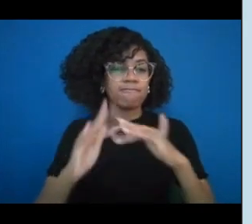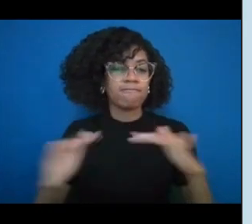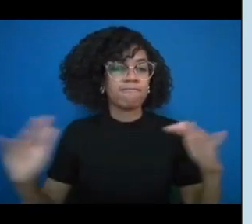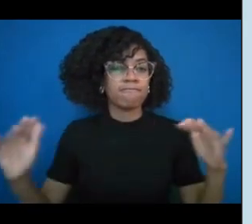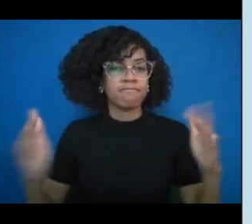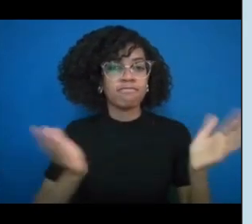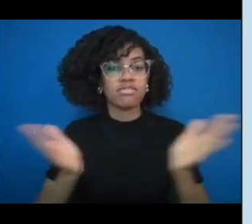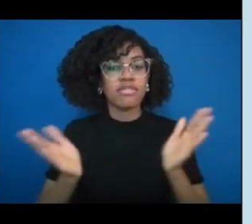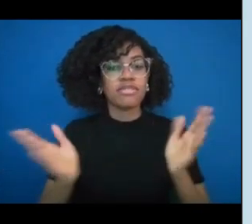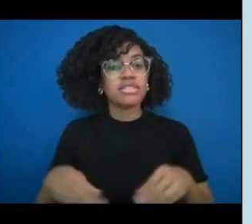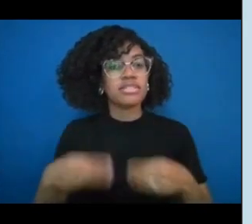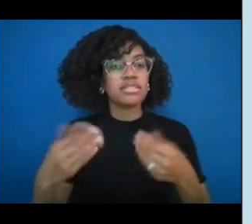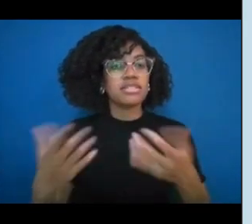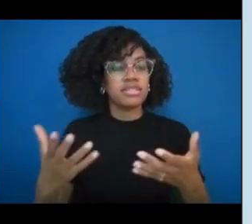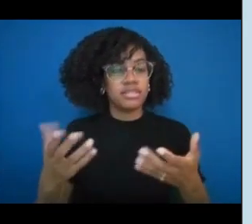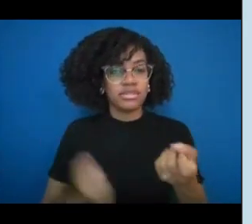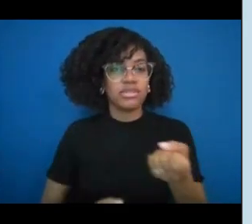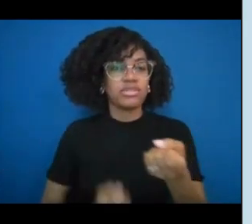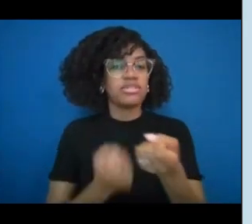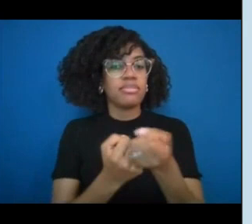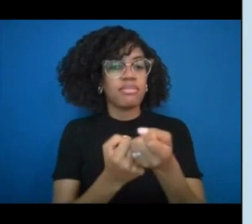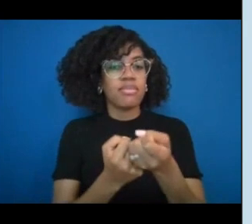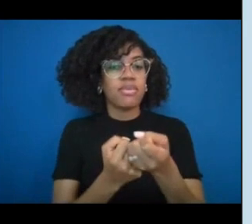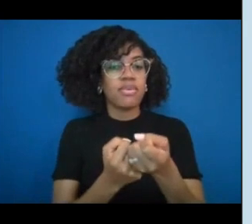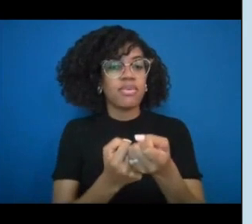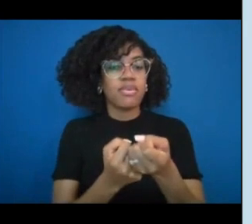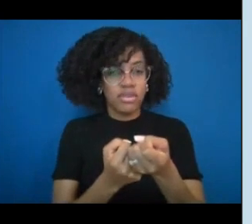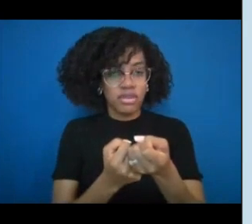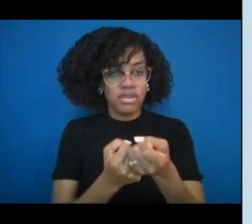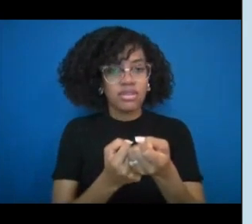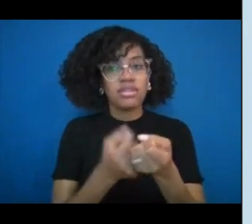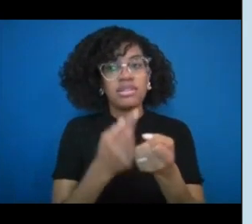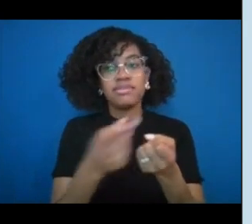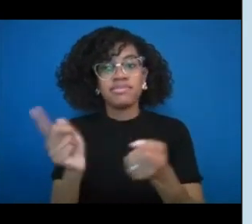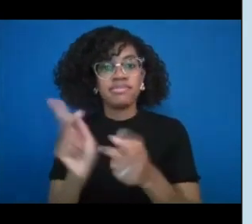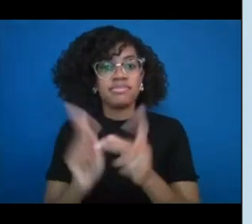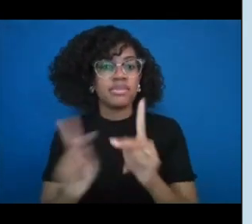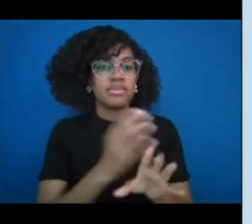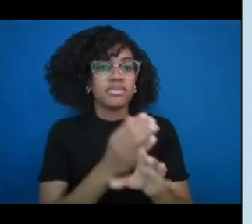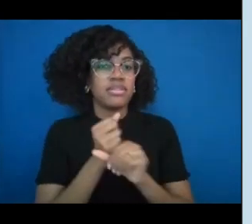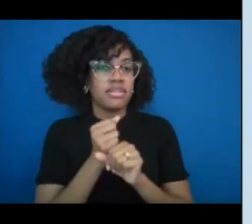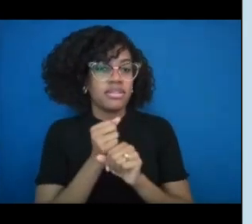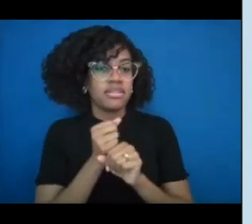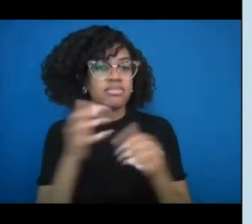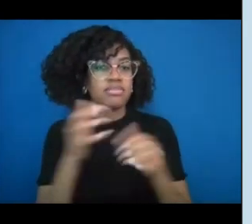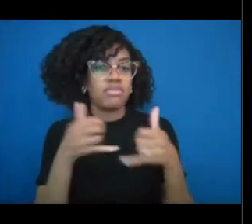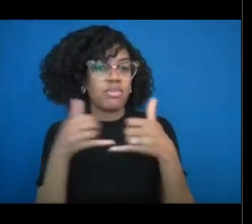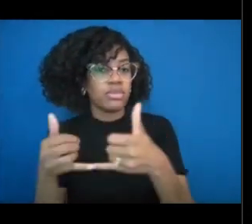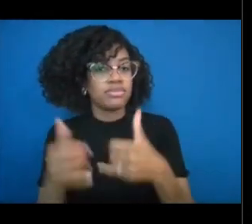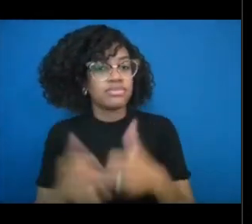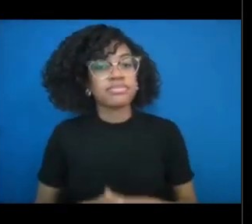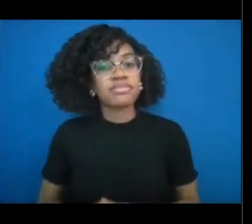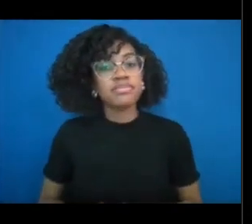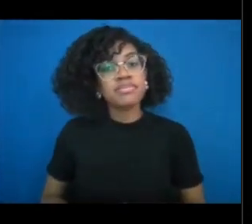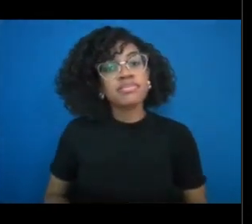services in support of recipients of these awards.